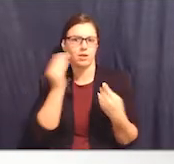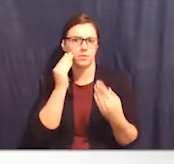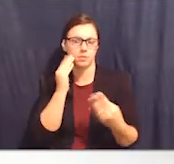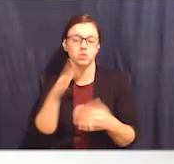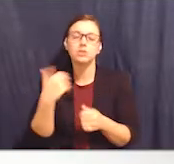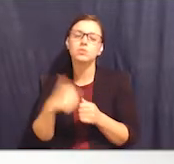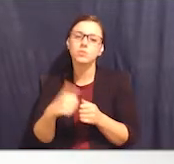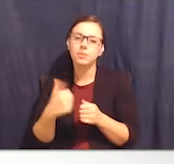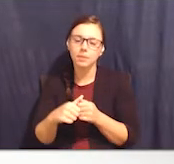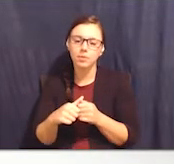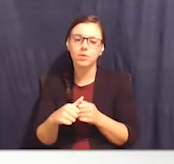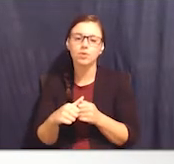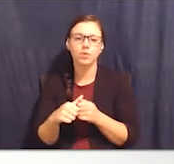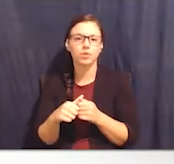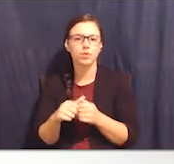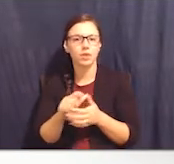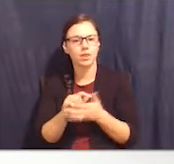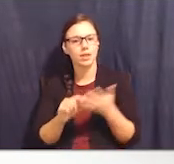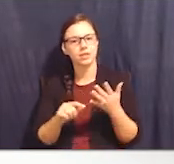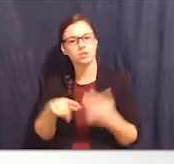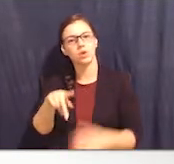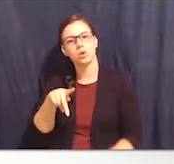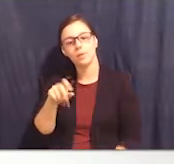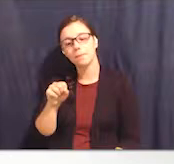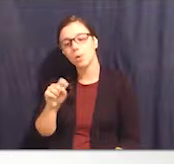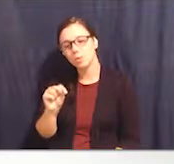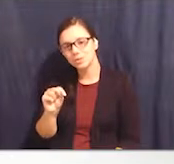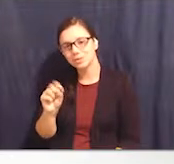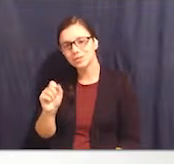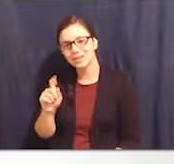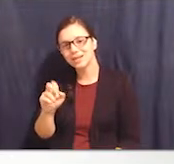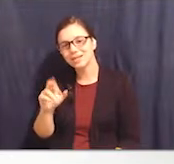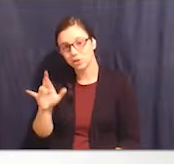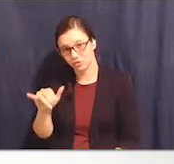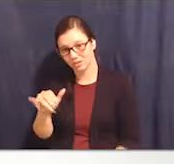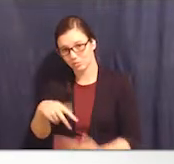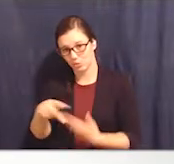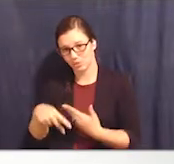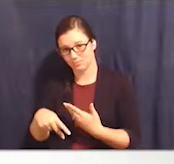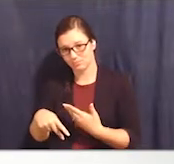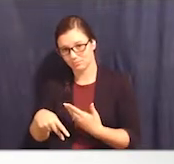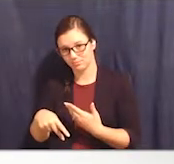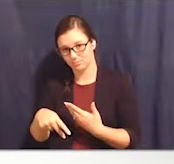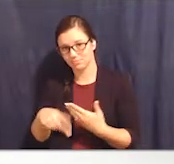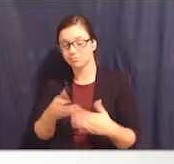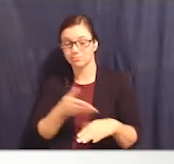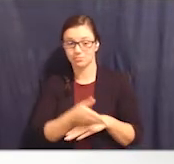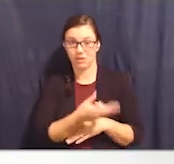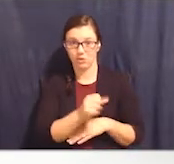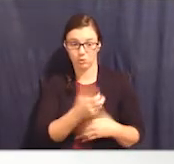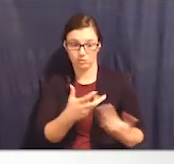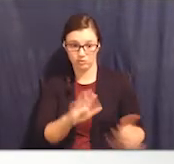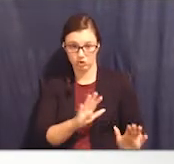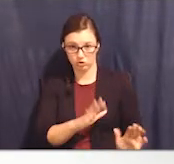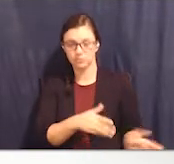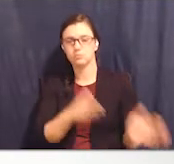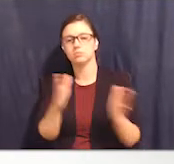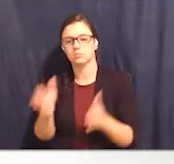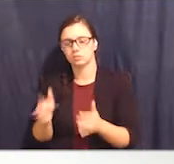private colleges that are not-for-profit. How many would that be in the state? How many would you guess that is in the state if you added all those